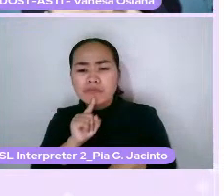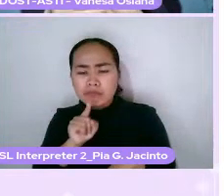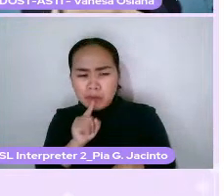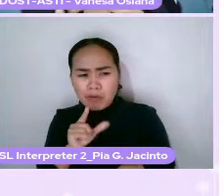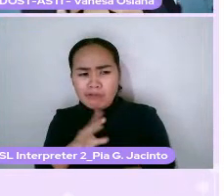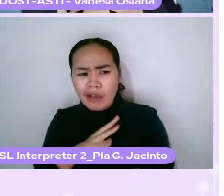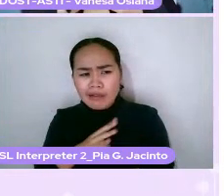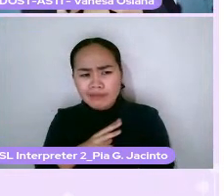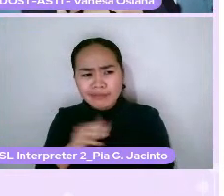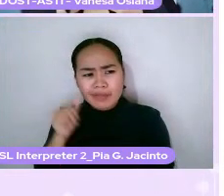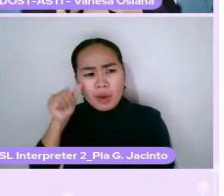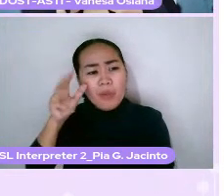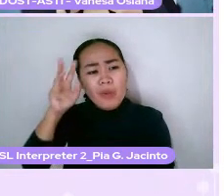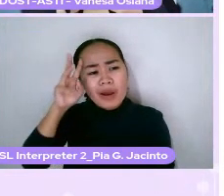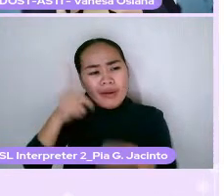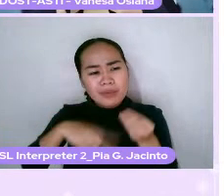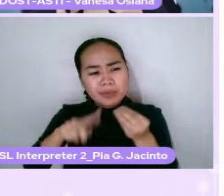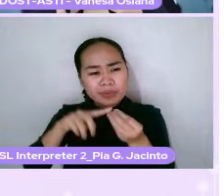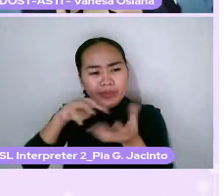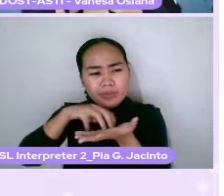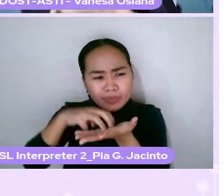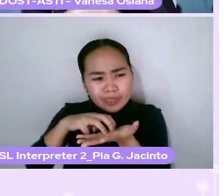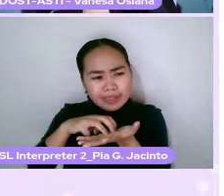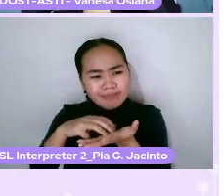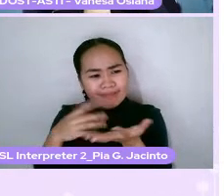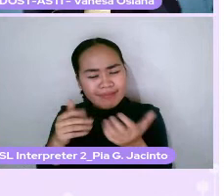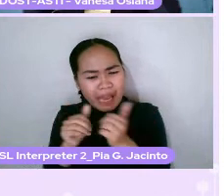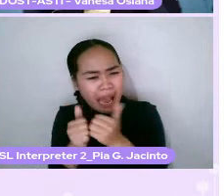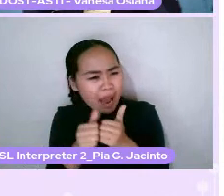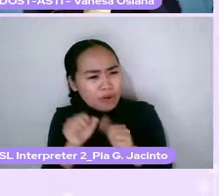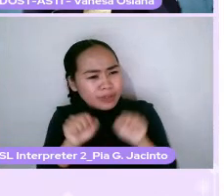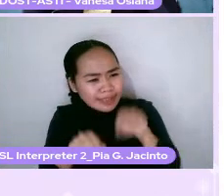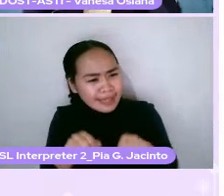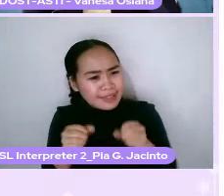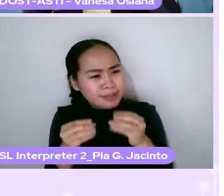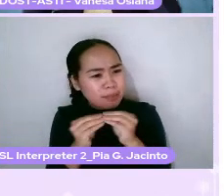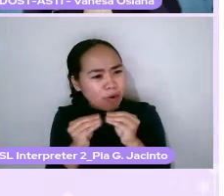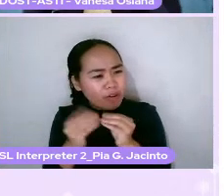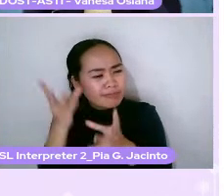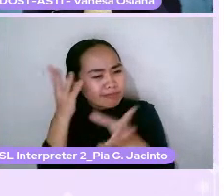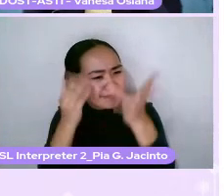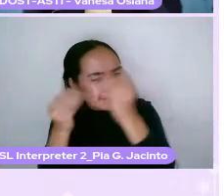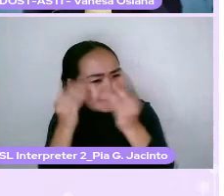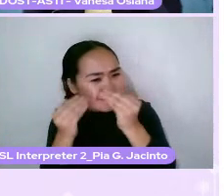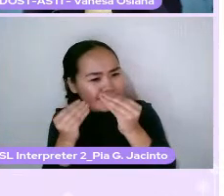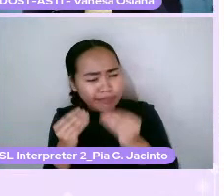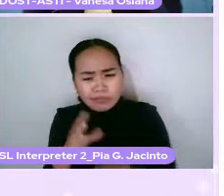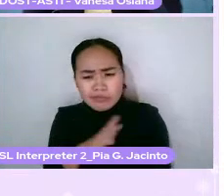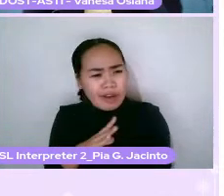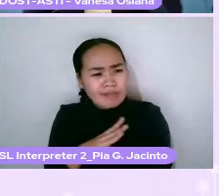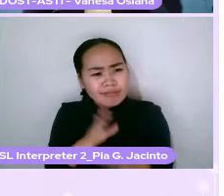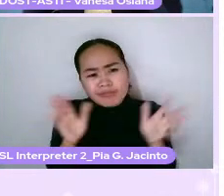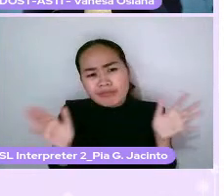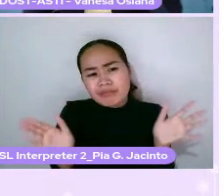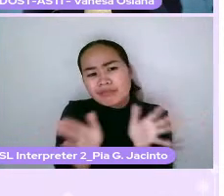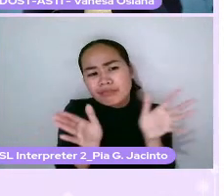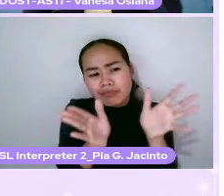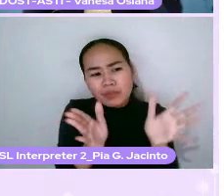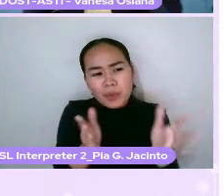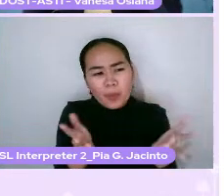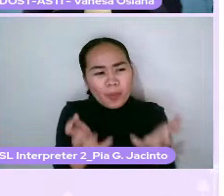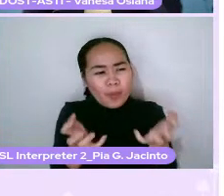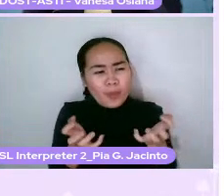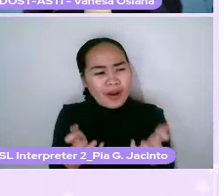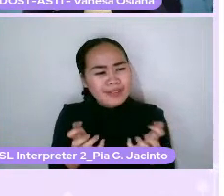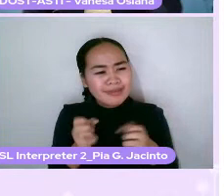pushing ourselves to be better and persevere in learning every day. So let us pursue our passion, knowing that we will one